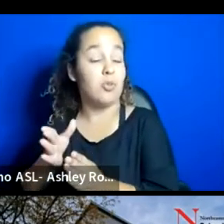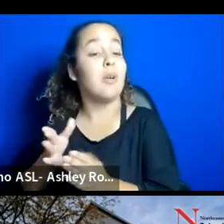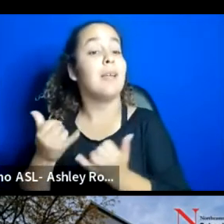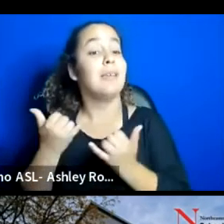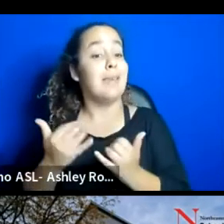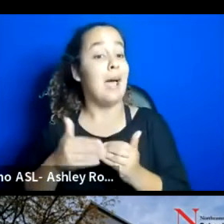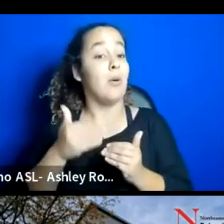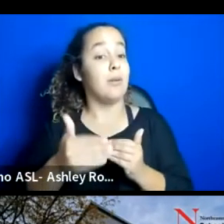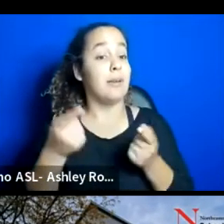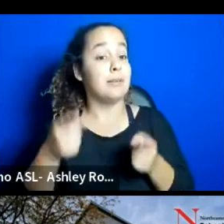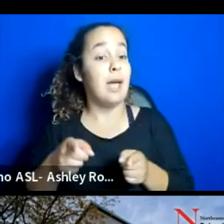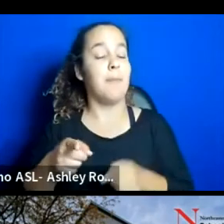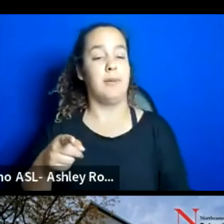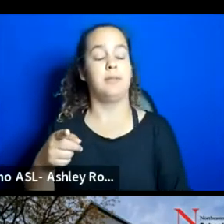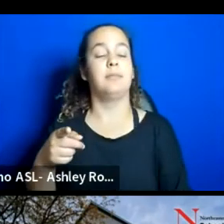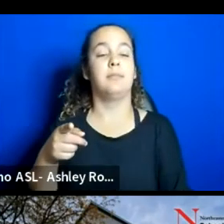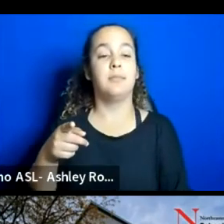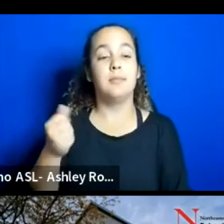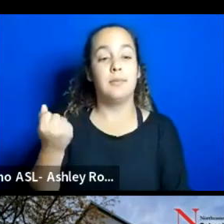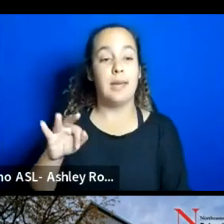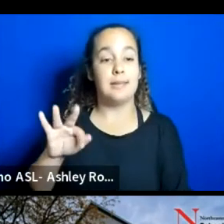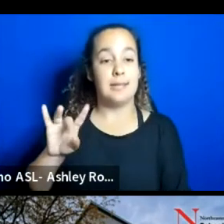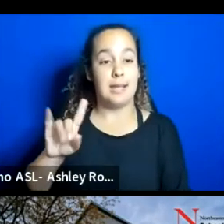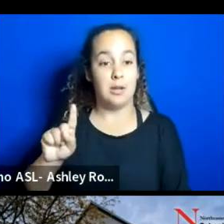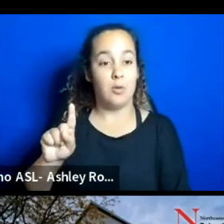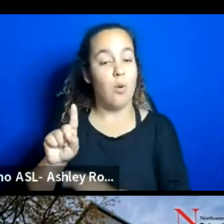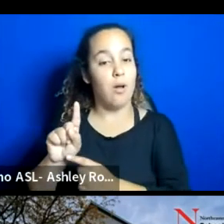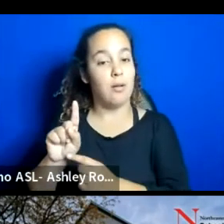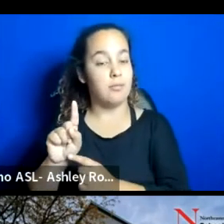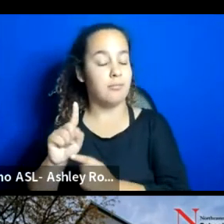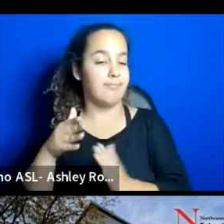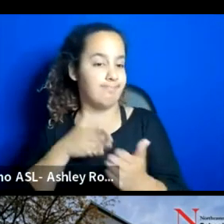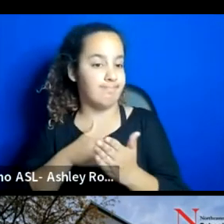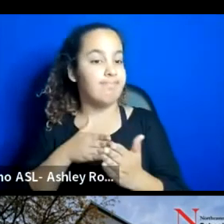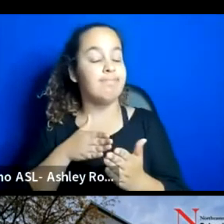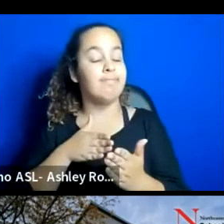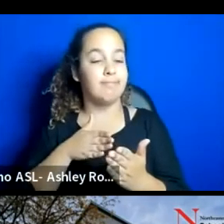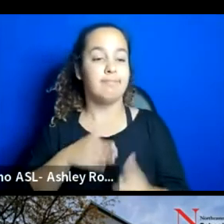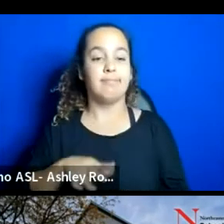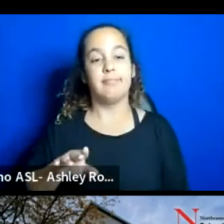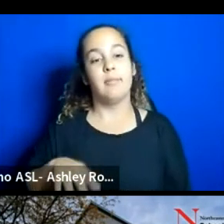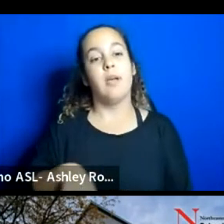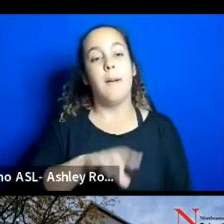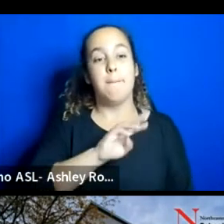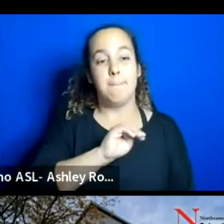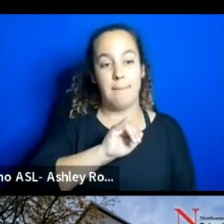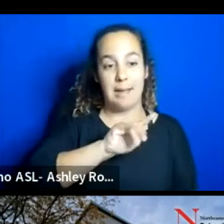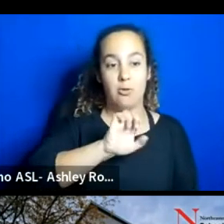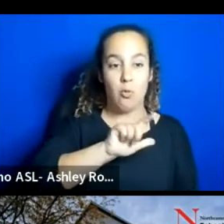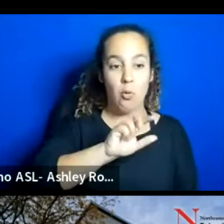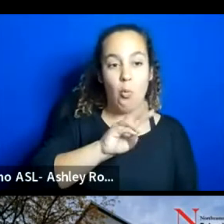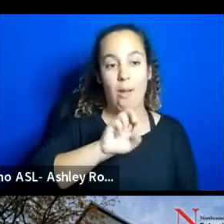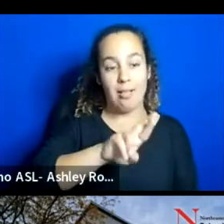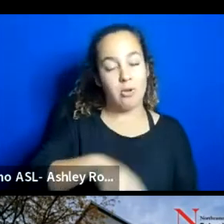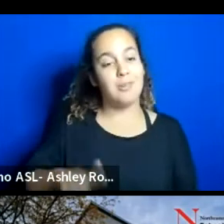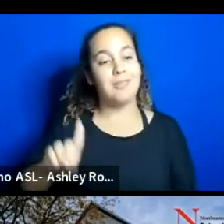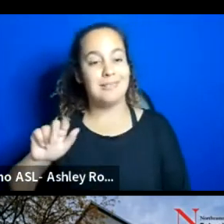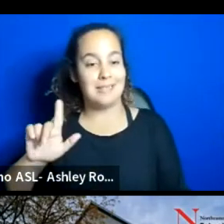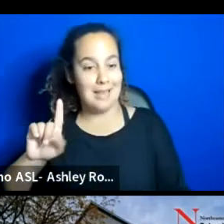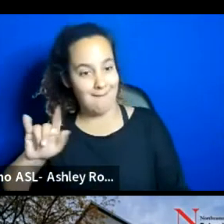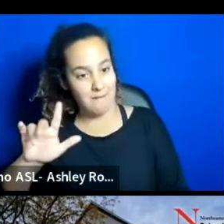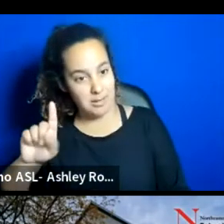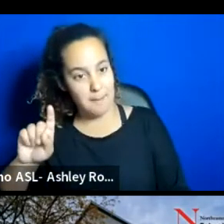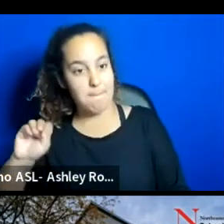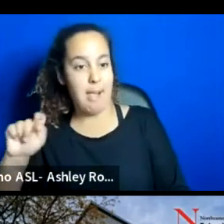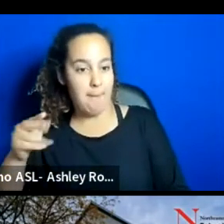1981 lawsuit involving Michael Weller and David Mamet and four other playwrights, which results in a settlement that's favorable to